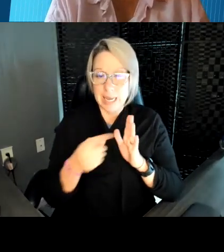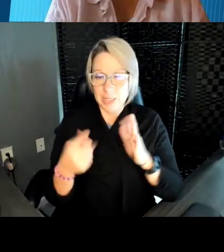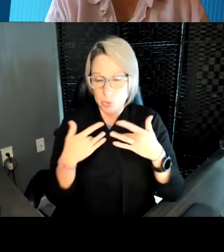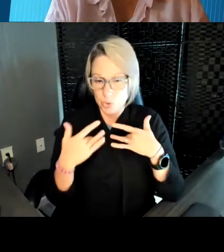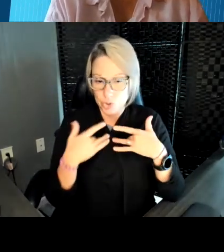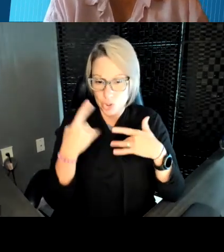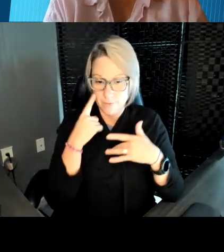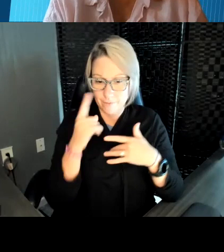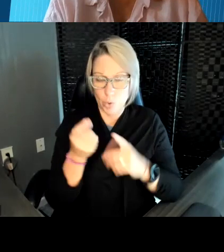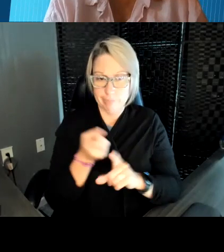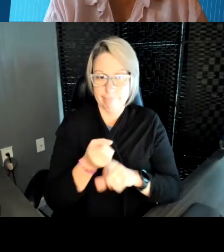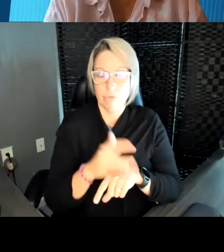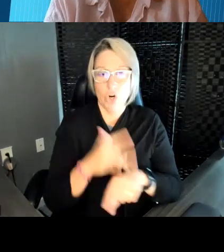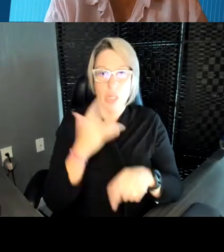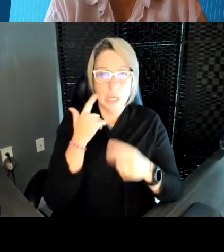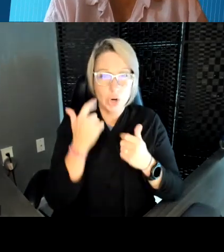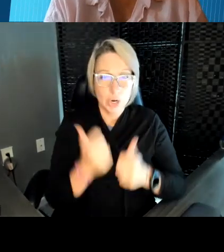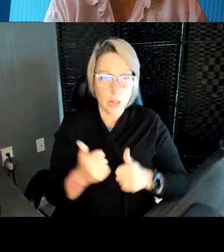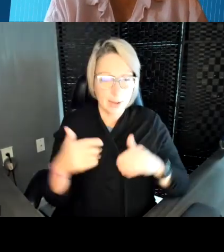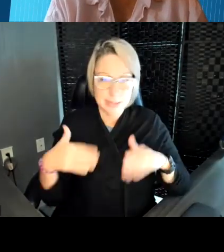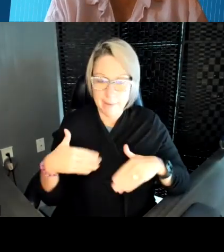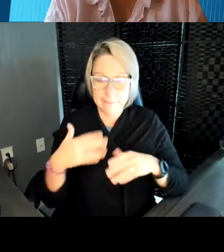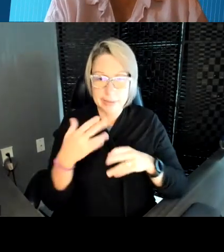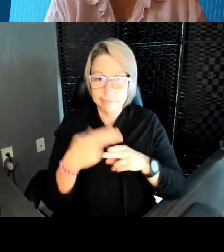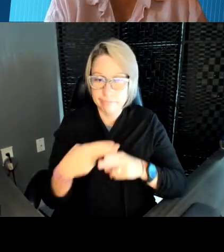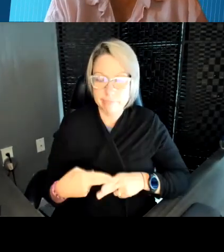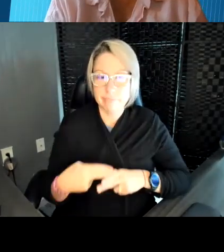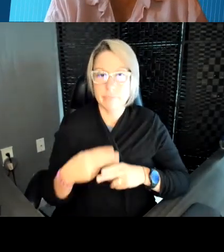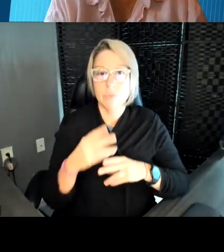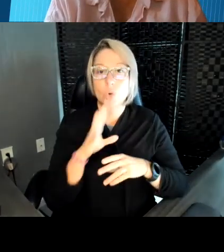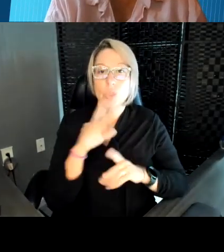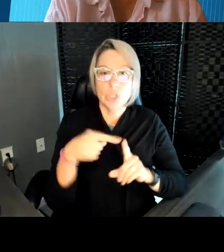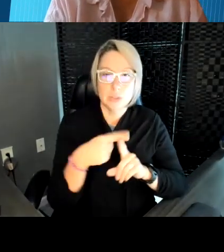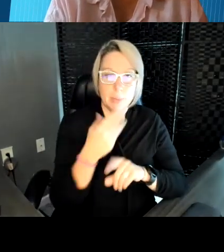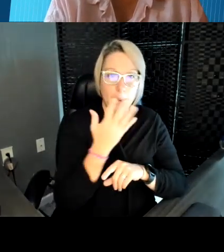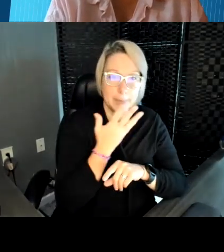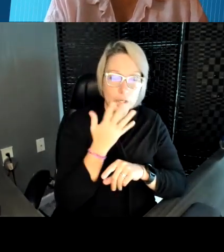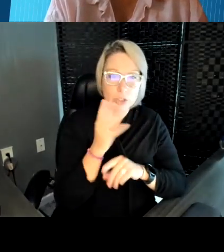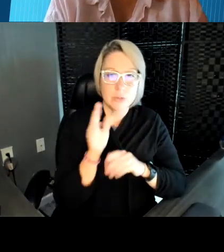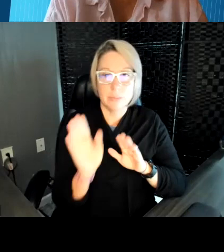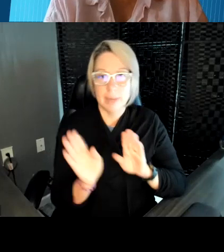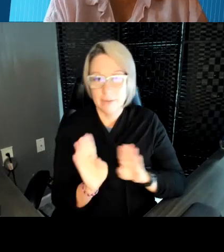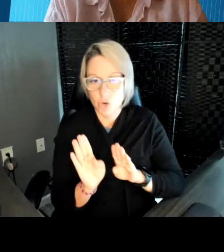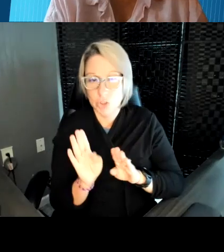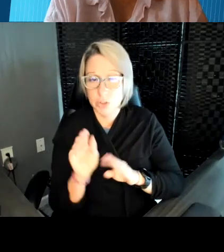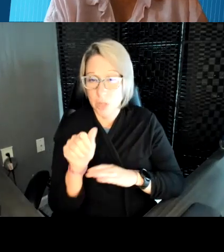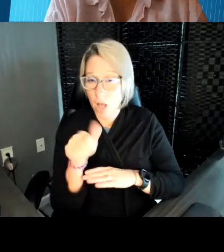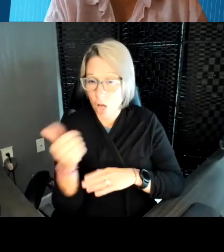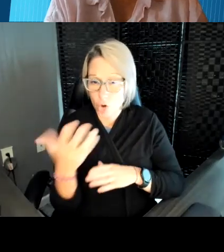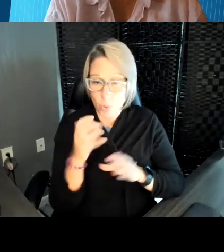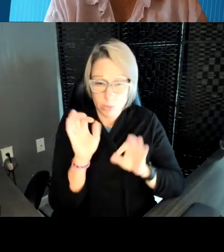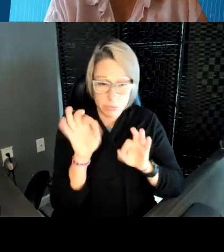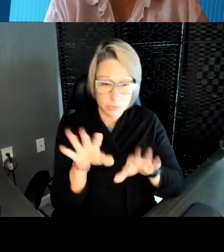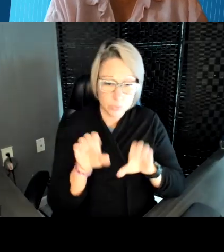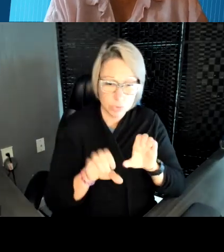onset hearing loss that I didn't cover? We talked about some appearance, we talked about some behaviors. Anything else you want to put in the chat to